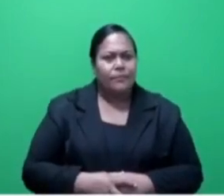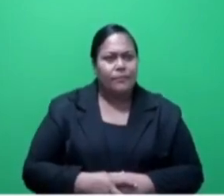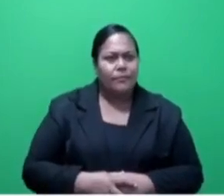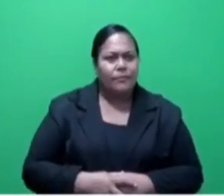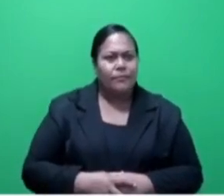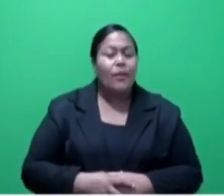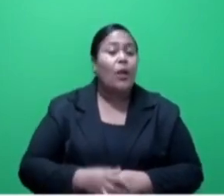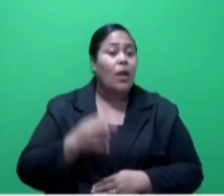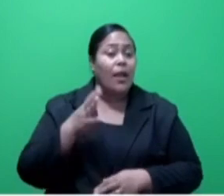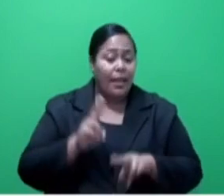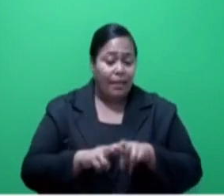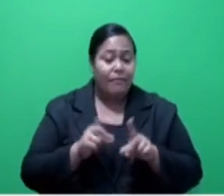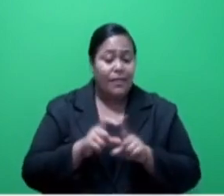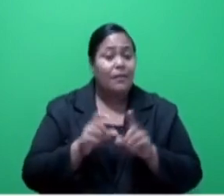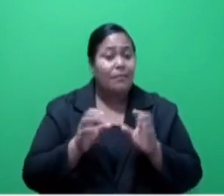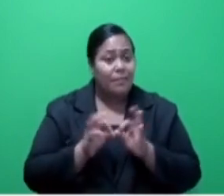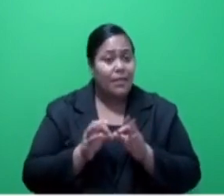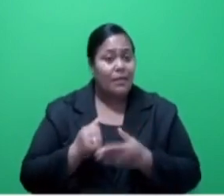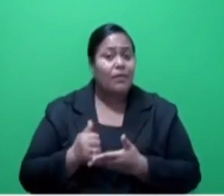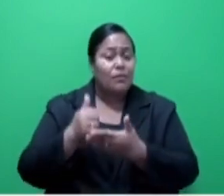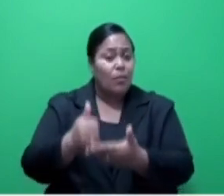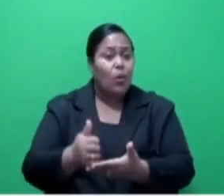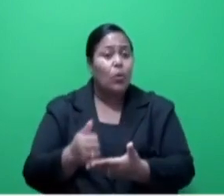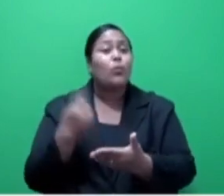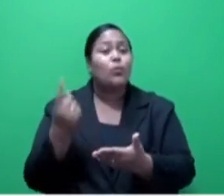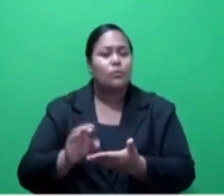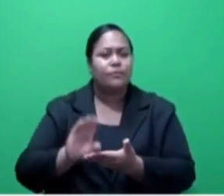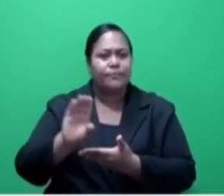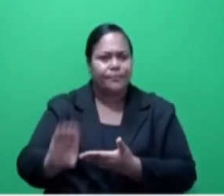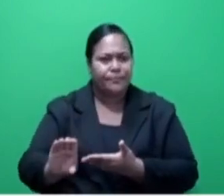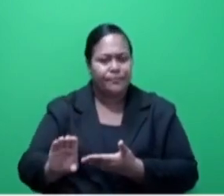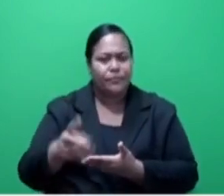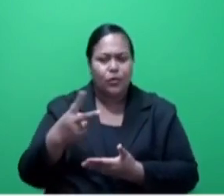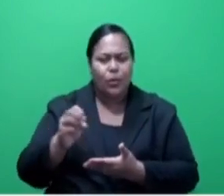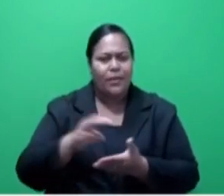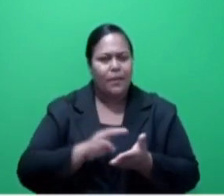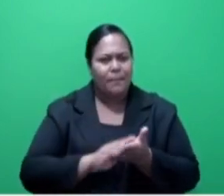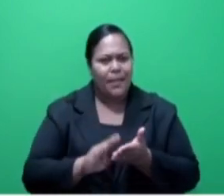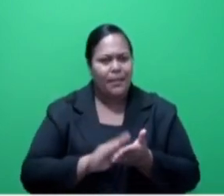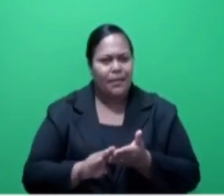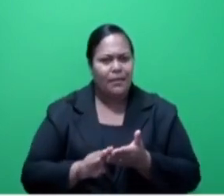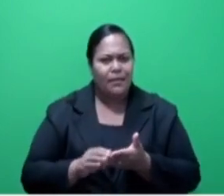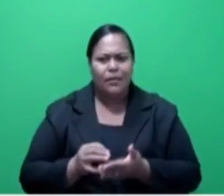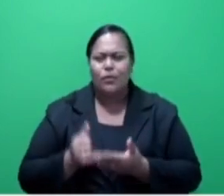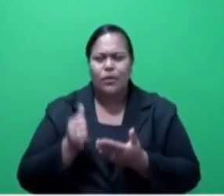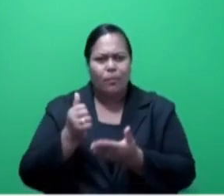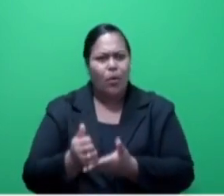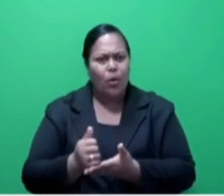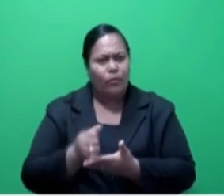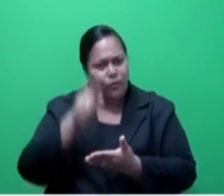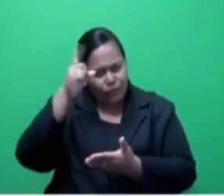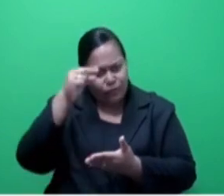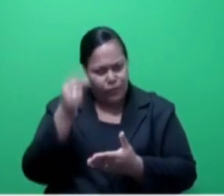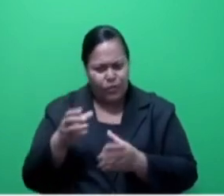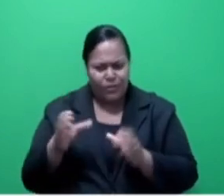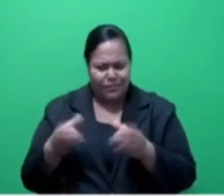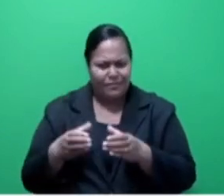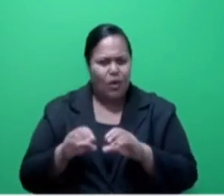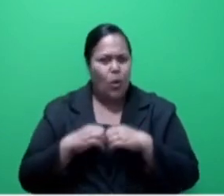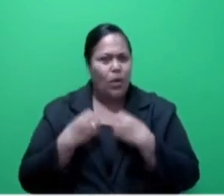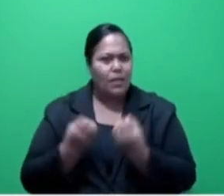$20 million to help the elites buy Class A shares in Fijian holdings, the guarantee was not called